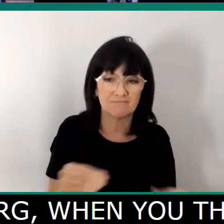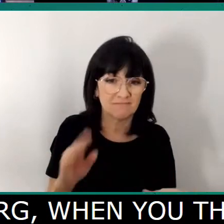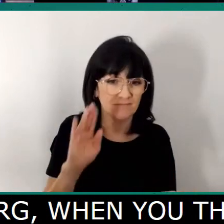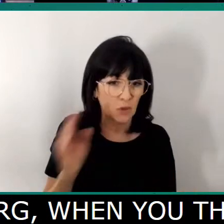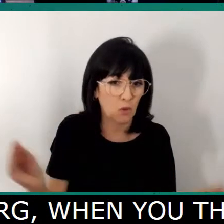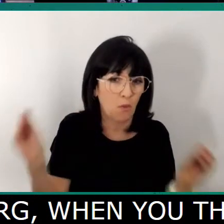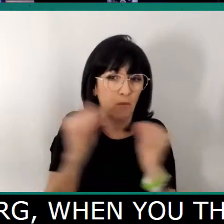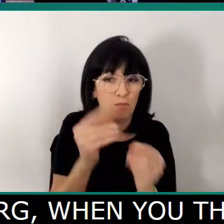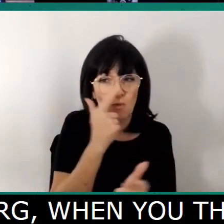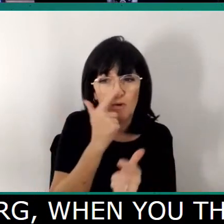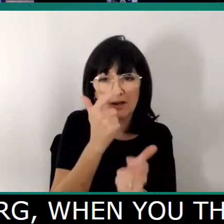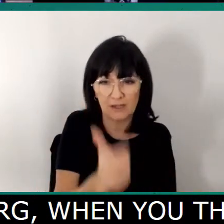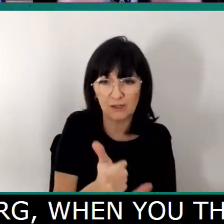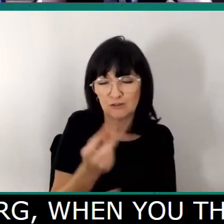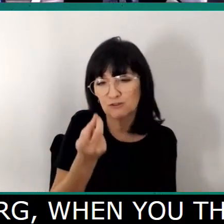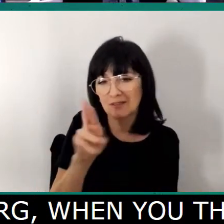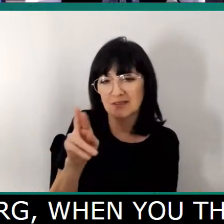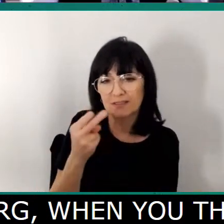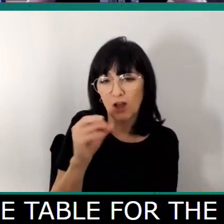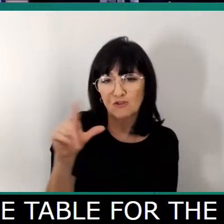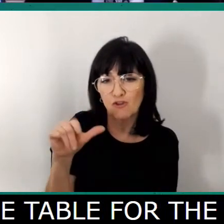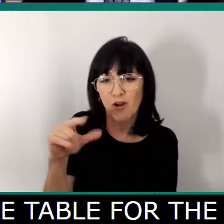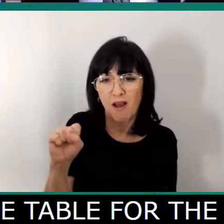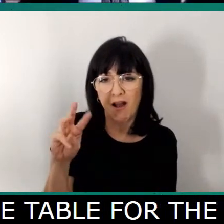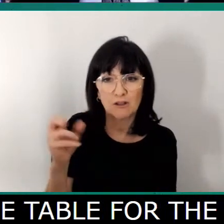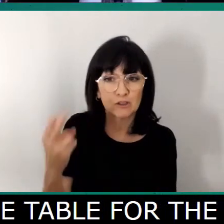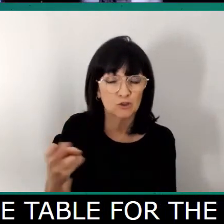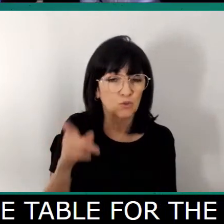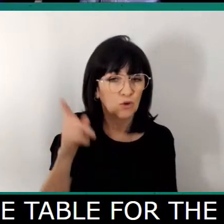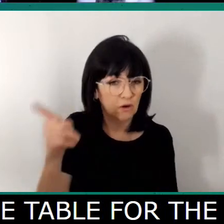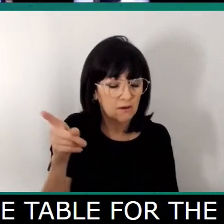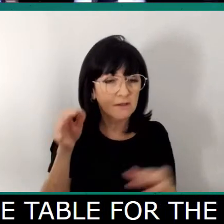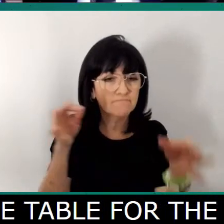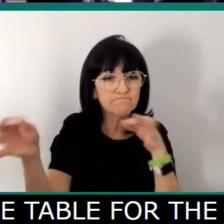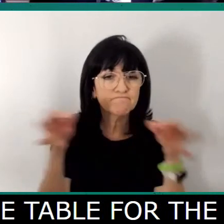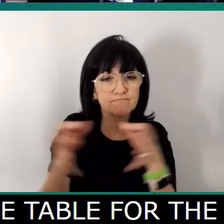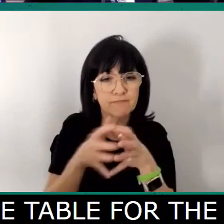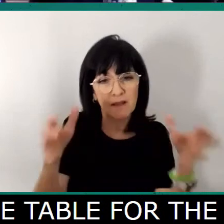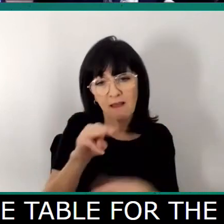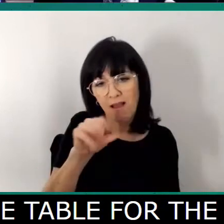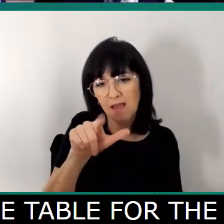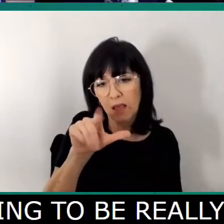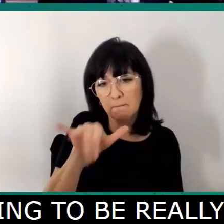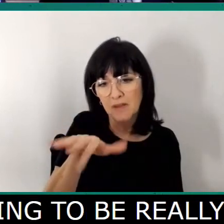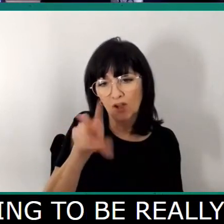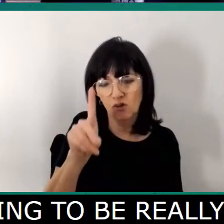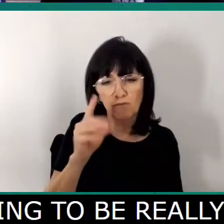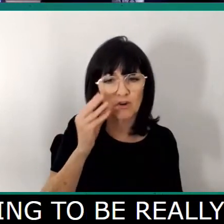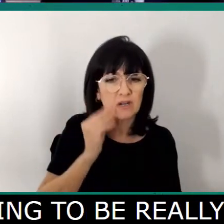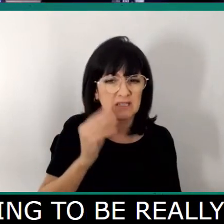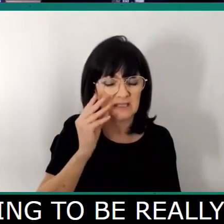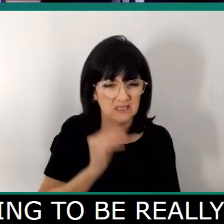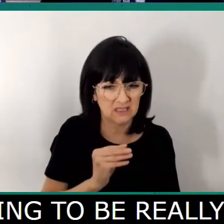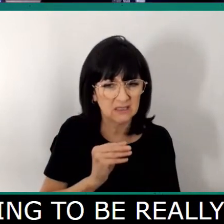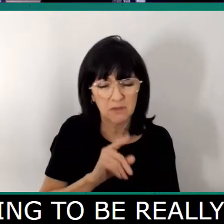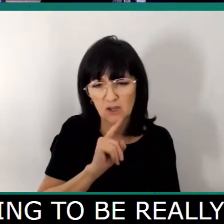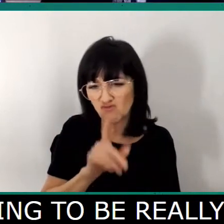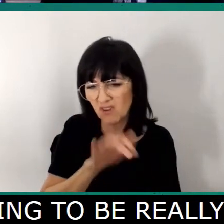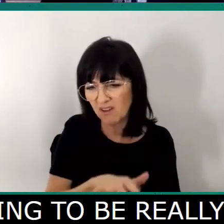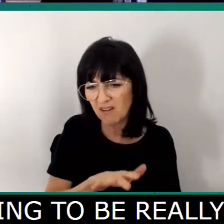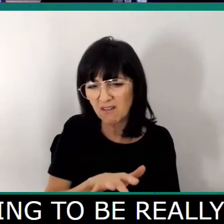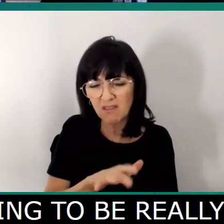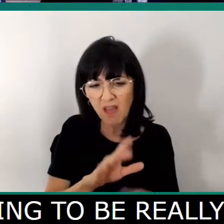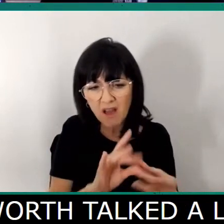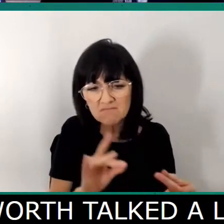and Dr. Hollingsworth talked a lot about the Milford experience, which was really an ugly chapter, frankly, in